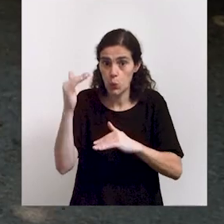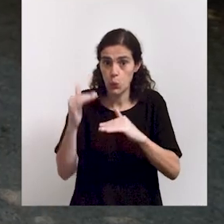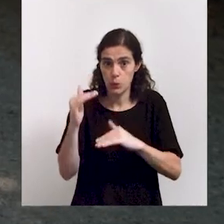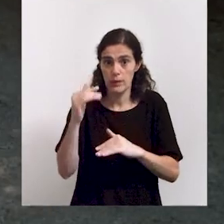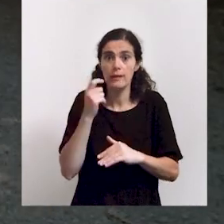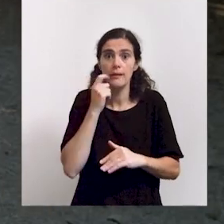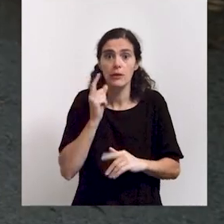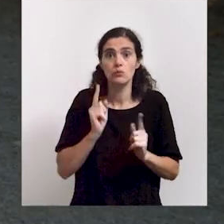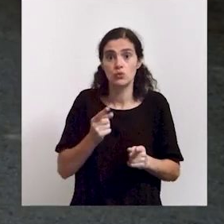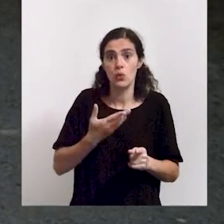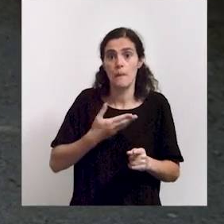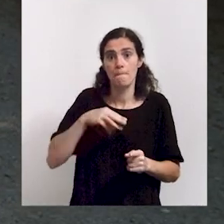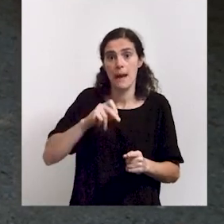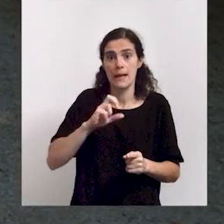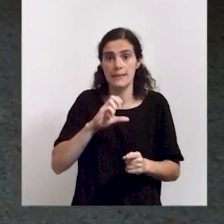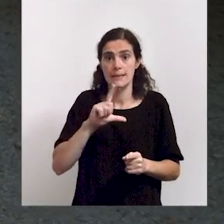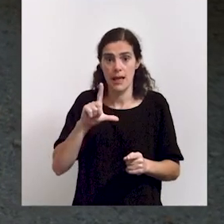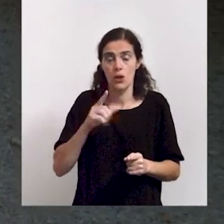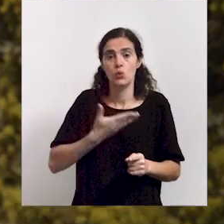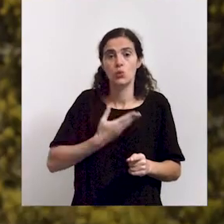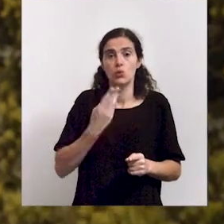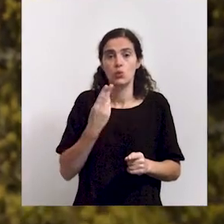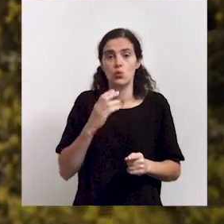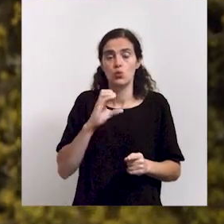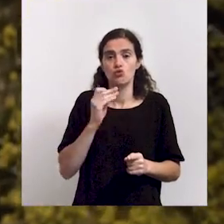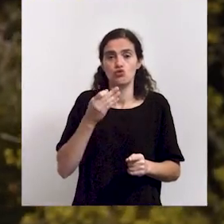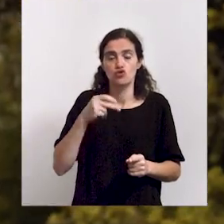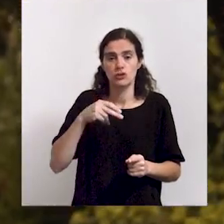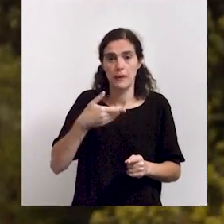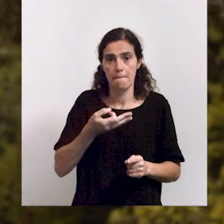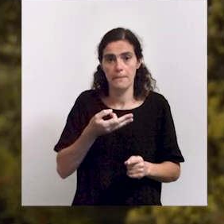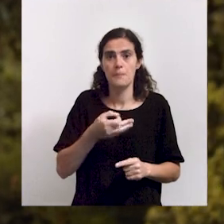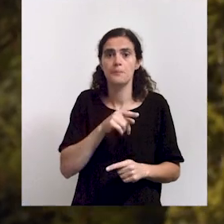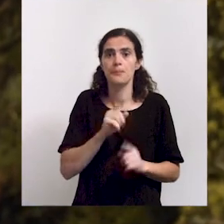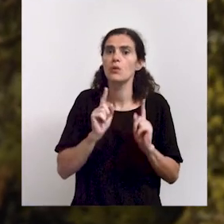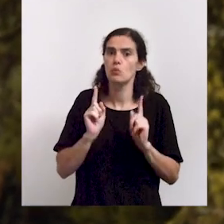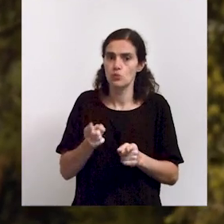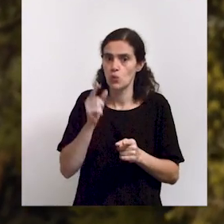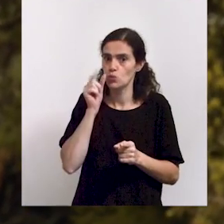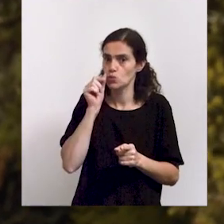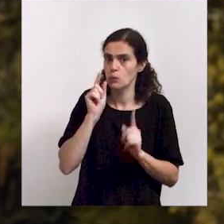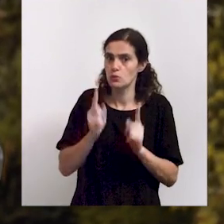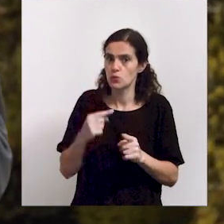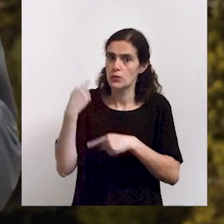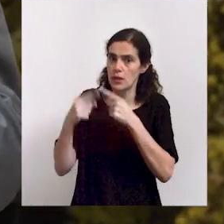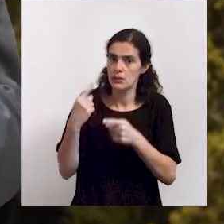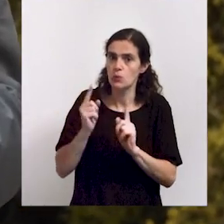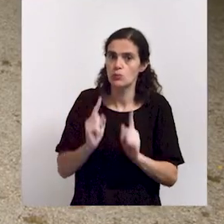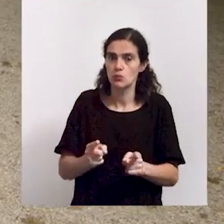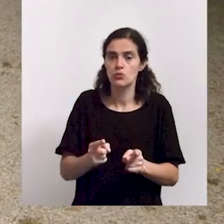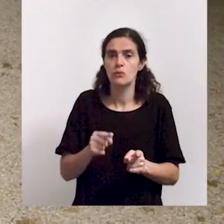Duchamp being the initiator of this tradition. And talking about Marcel Duchamp, actually,